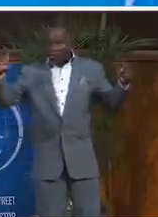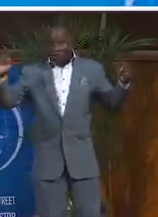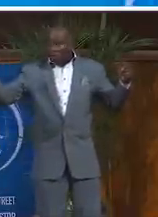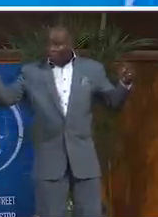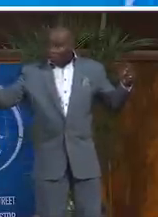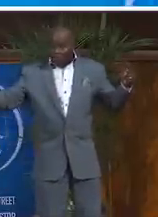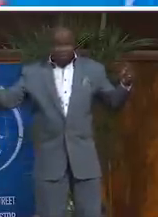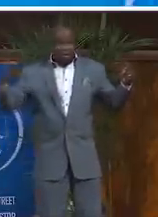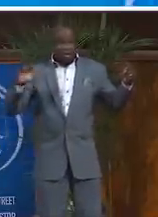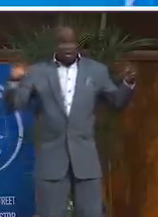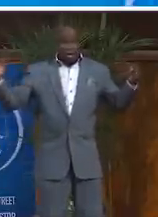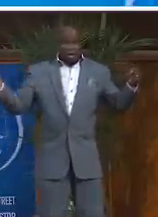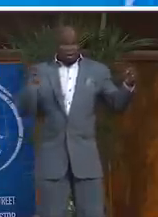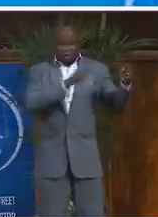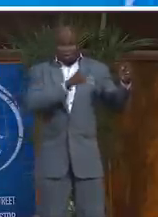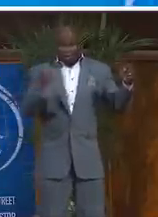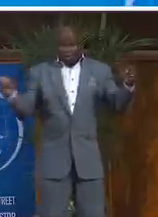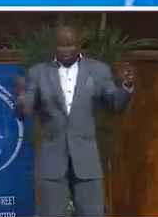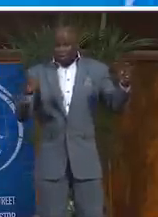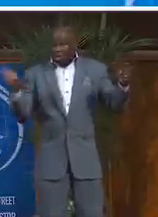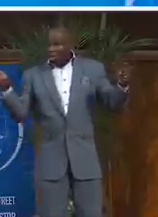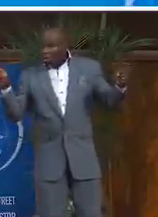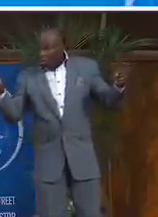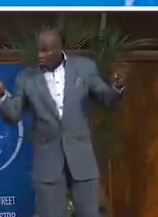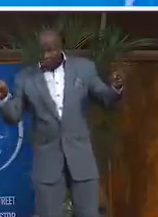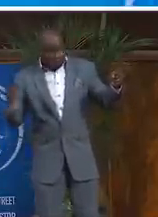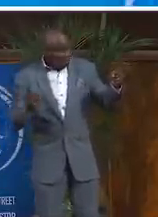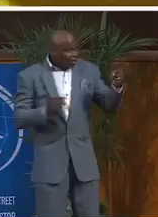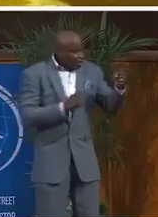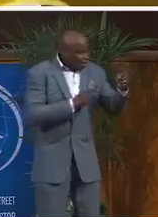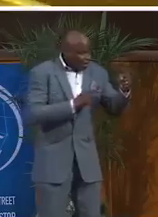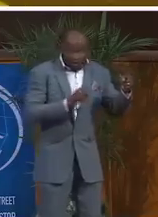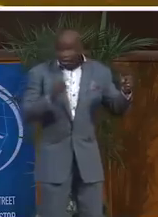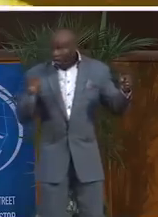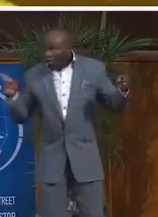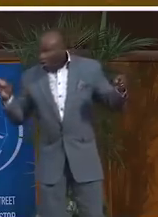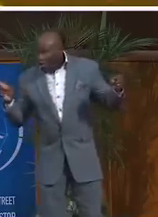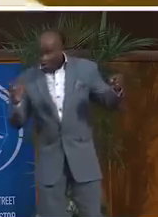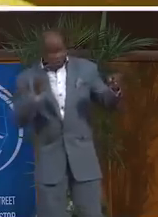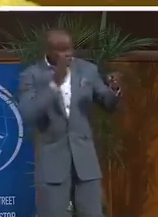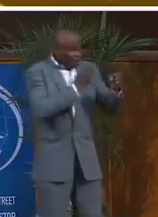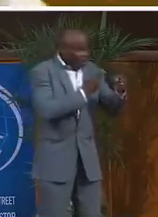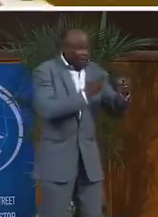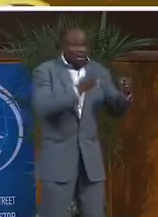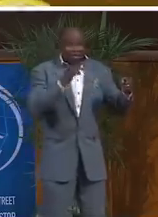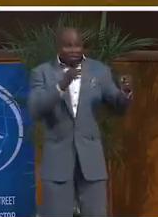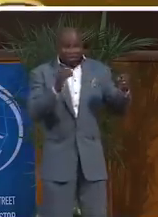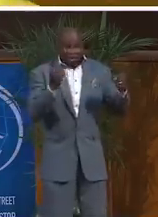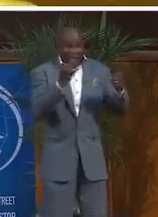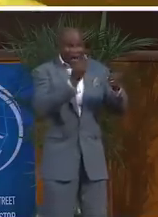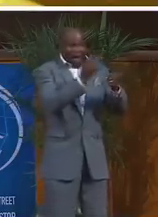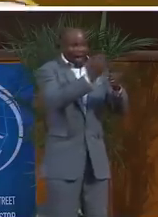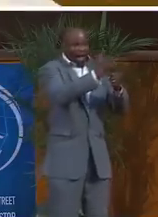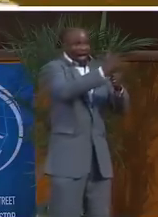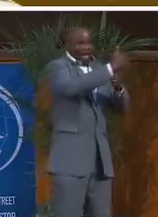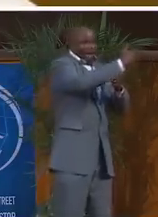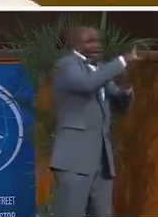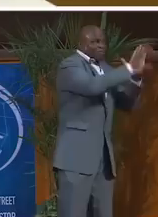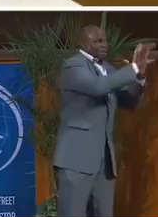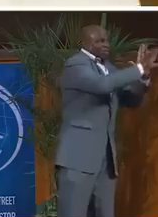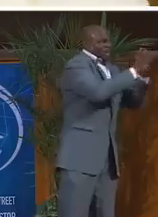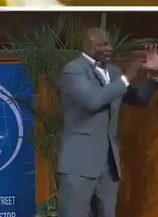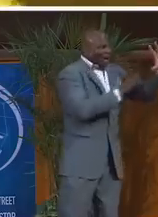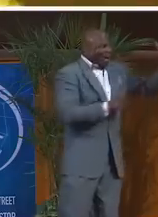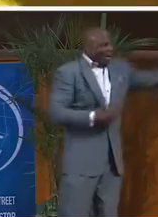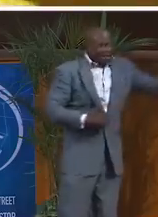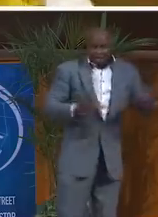your bathroom. And then I want you to look in the middle. And you will see that the reflections keep going back and forth, that one